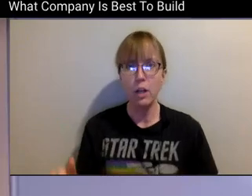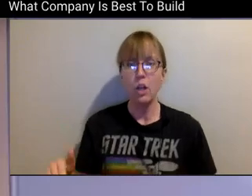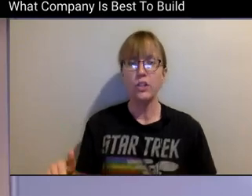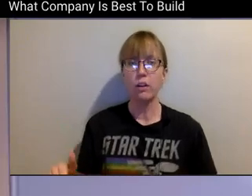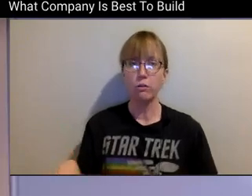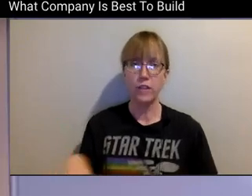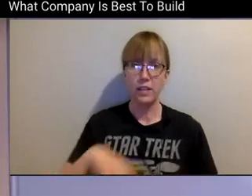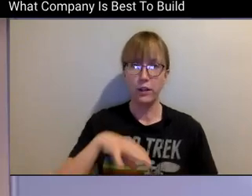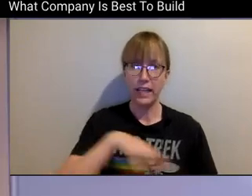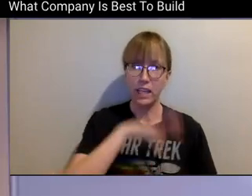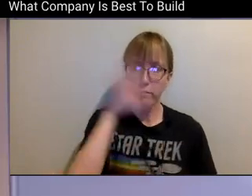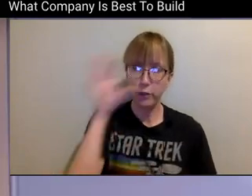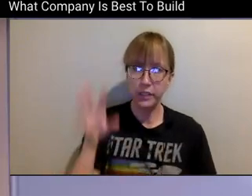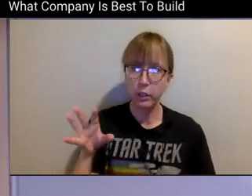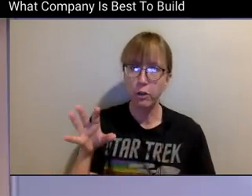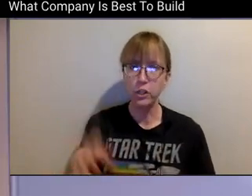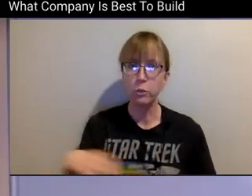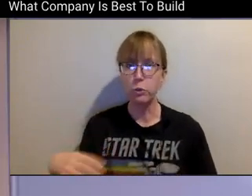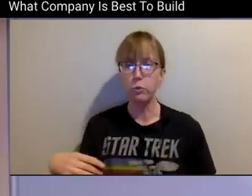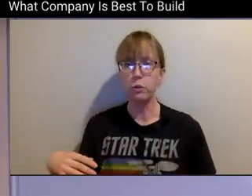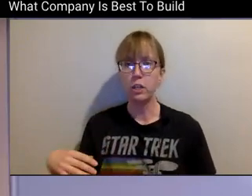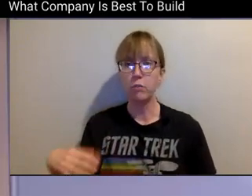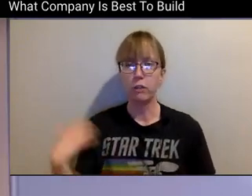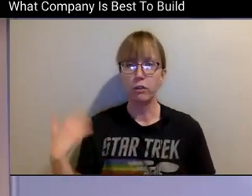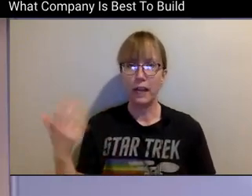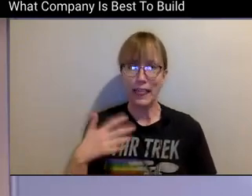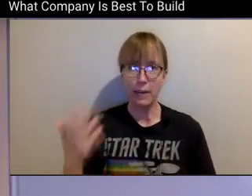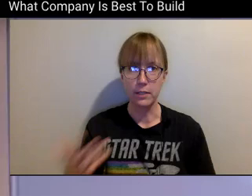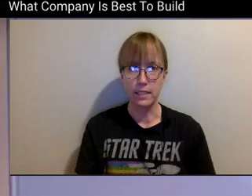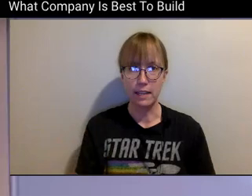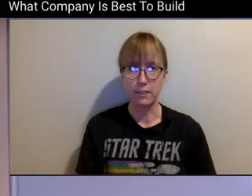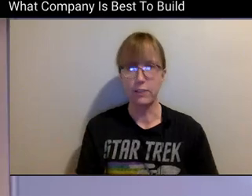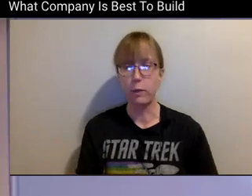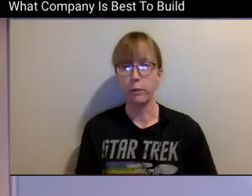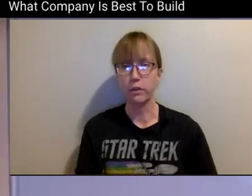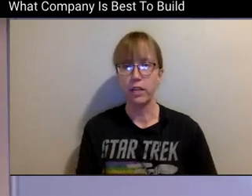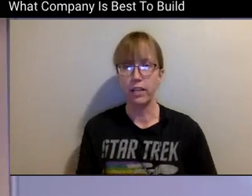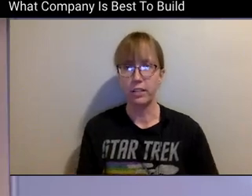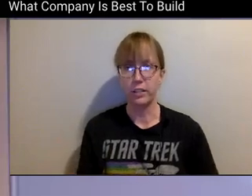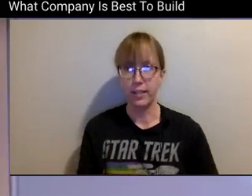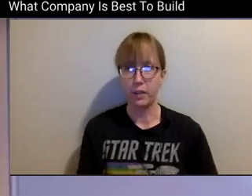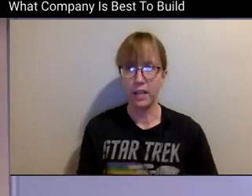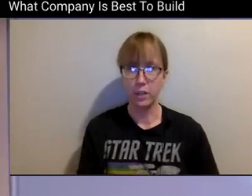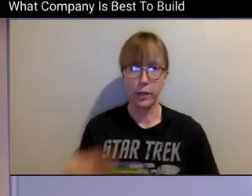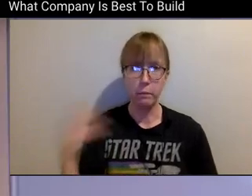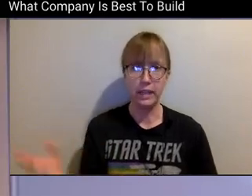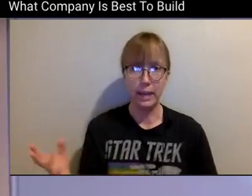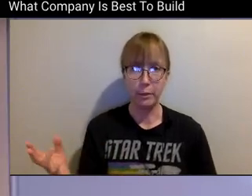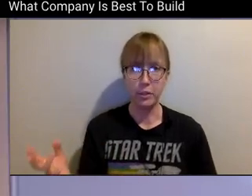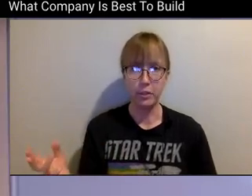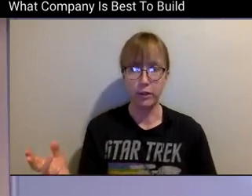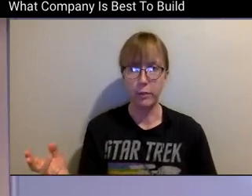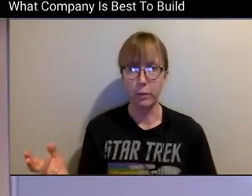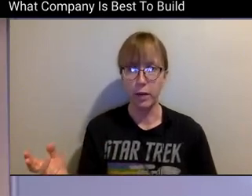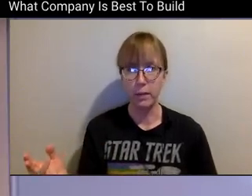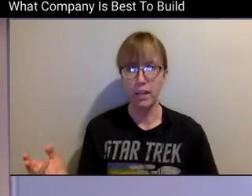requirement. So they're like inadvertently encouraging you to recruit like thousands and thousands of people into your downline so you can meet that